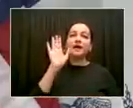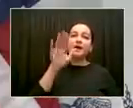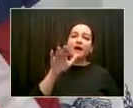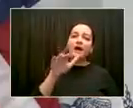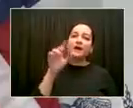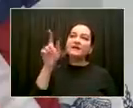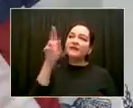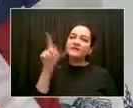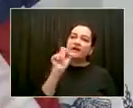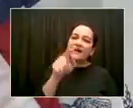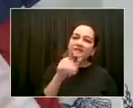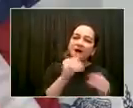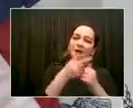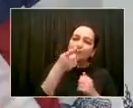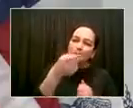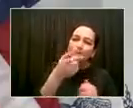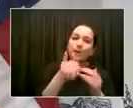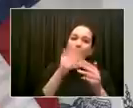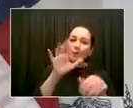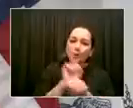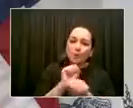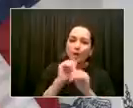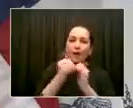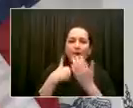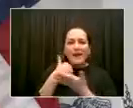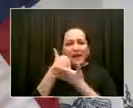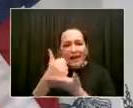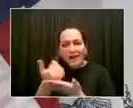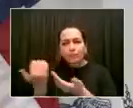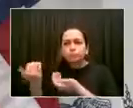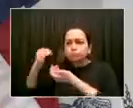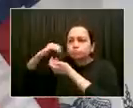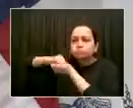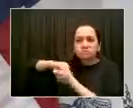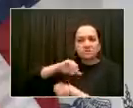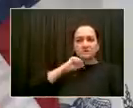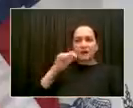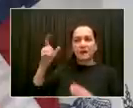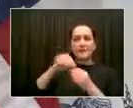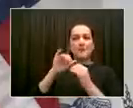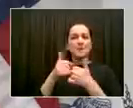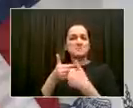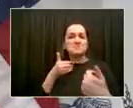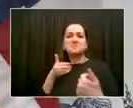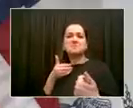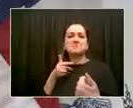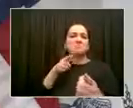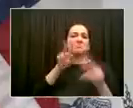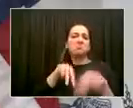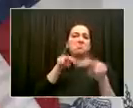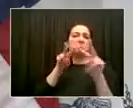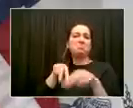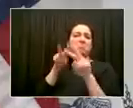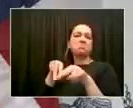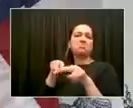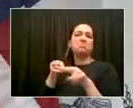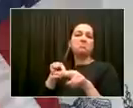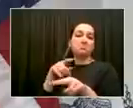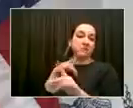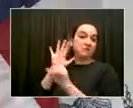something about what he needs. And this should be about the people. This should be about what the people need.